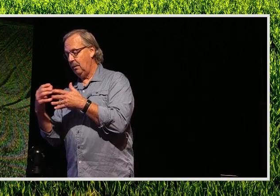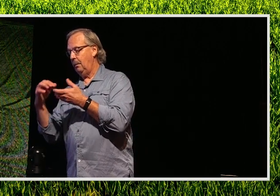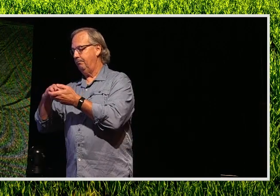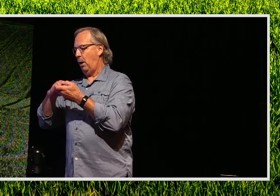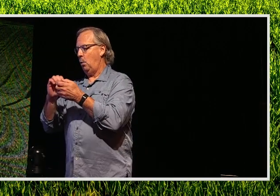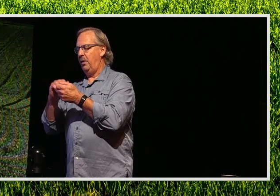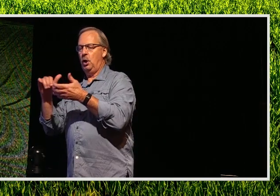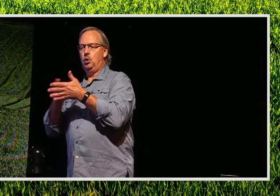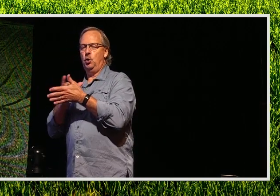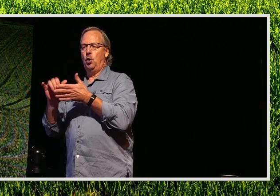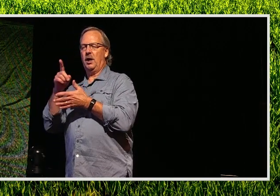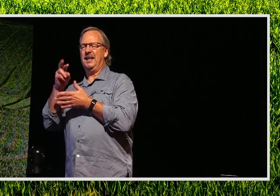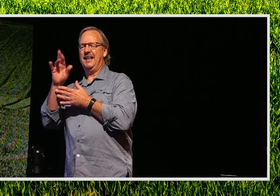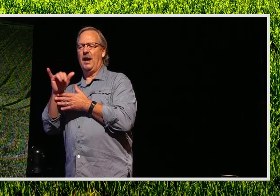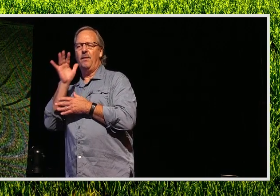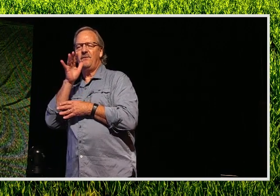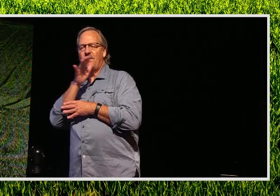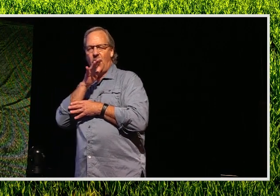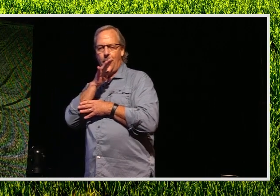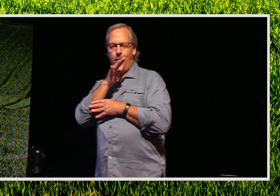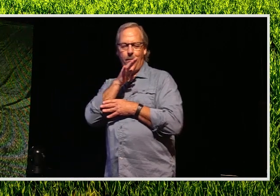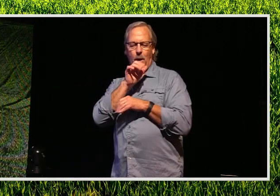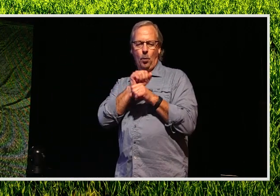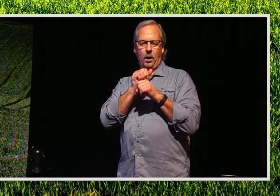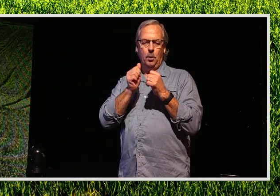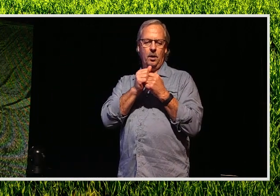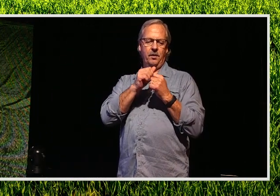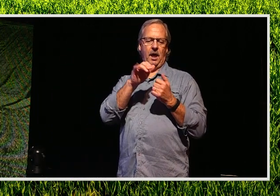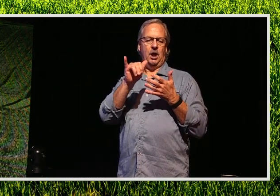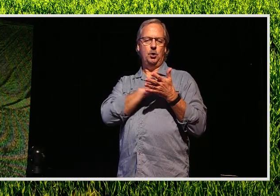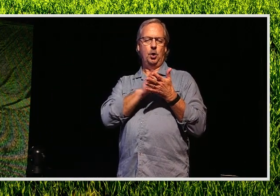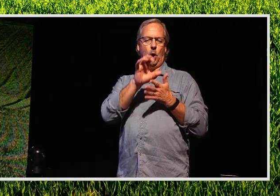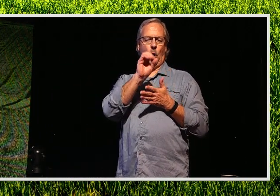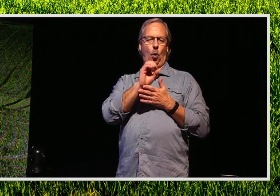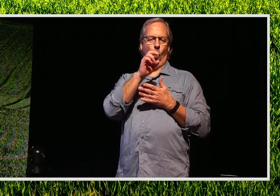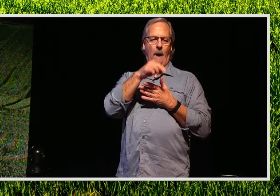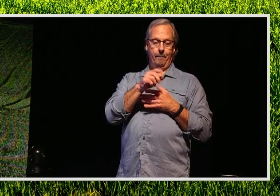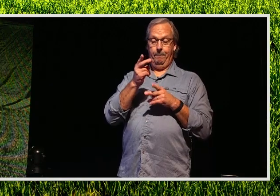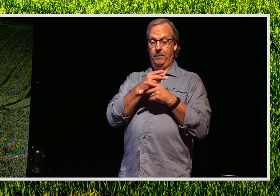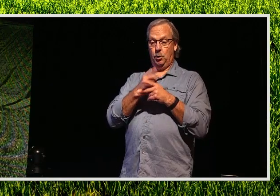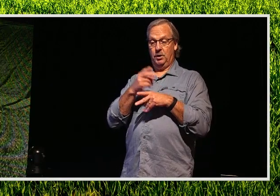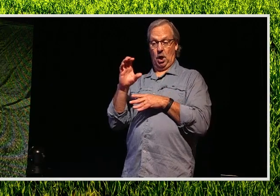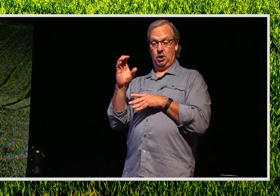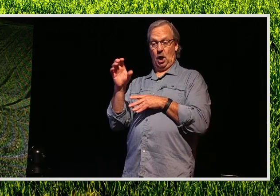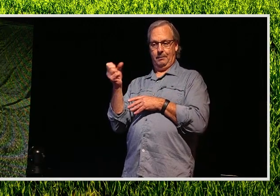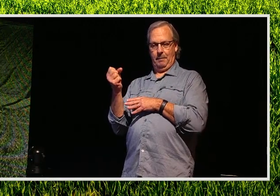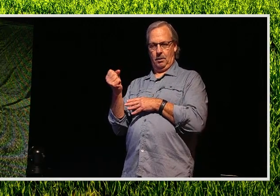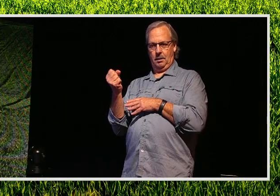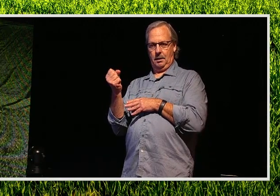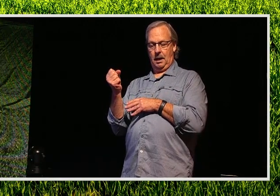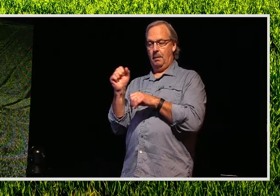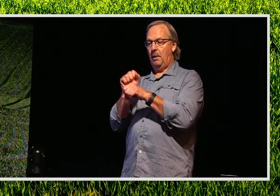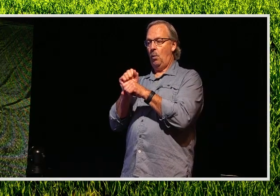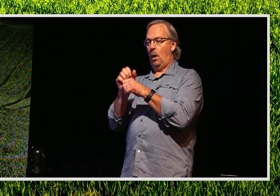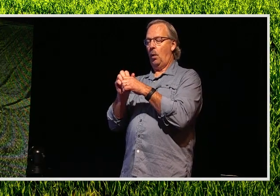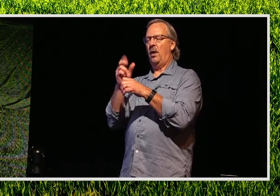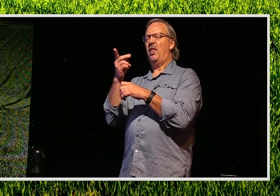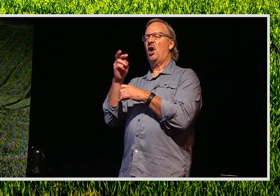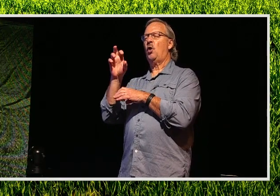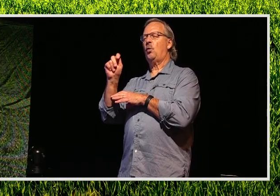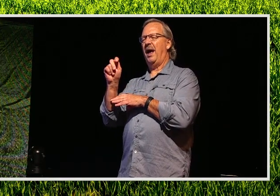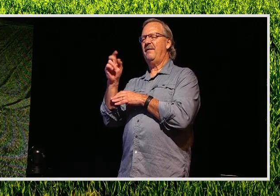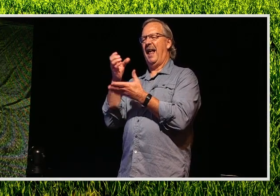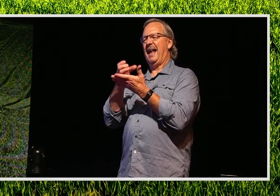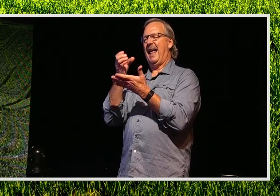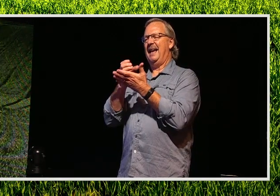farm and working with a New York co-op in order to produce our chocolate milk. And we'll be working with Craft Cannery to produce our